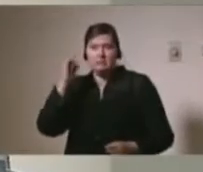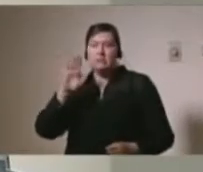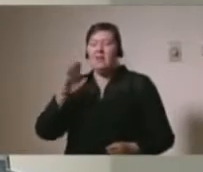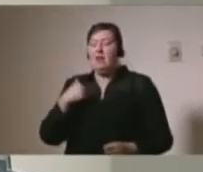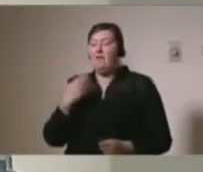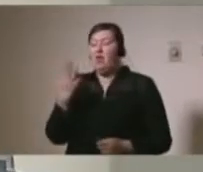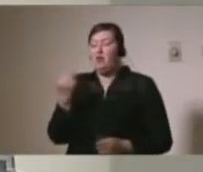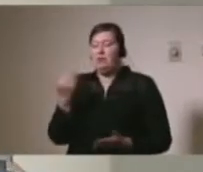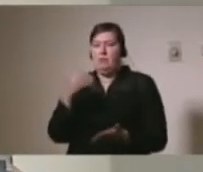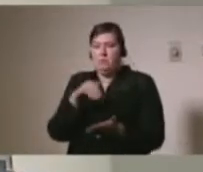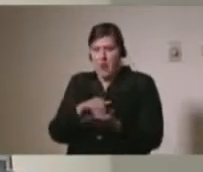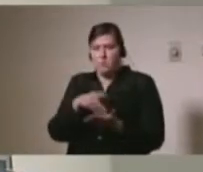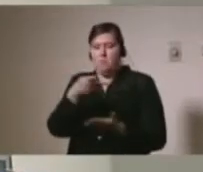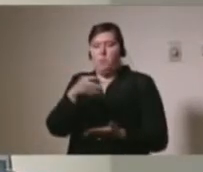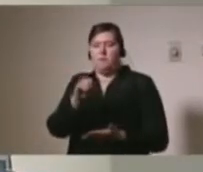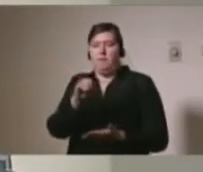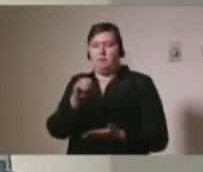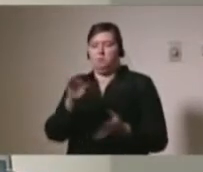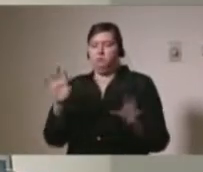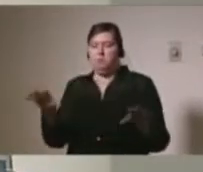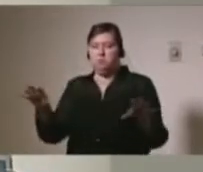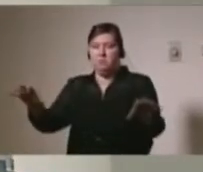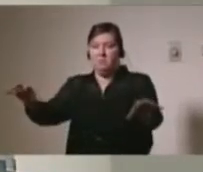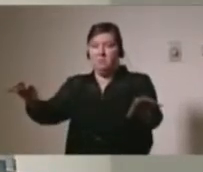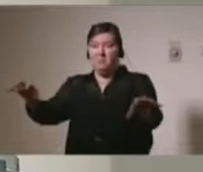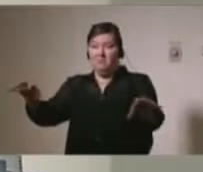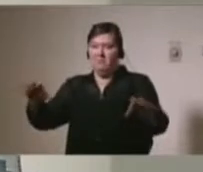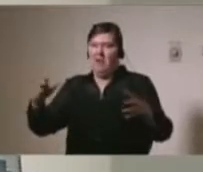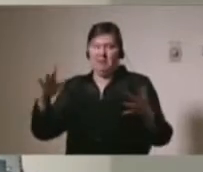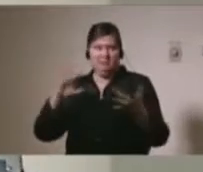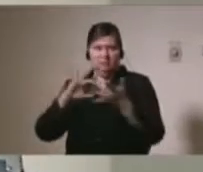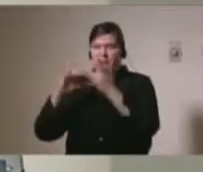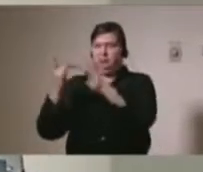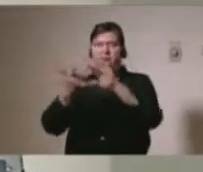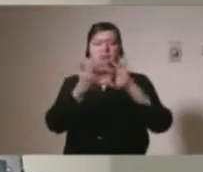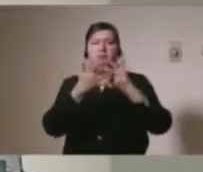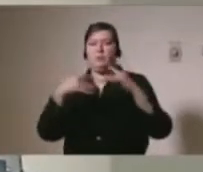13,000 post offices, which is a large network